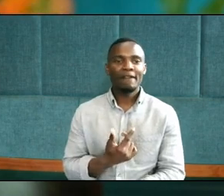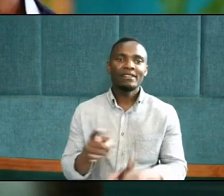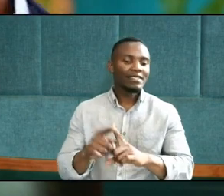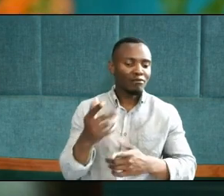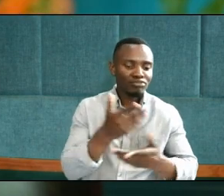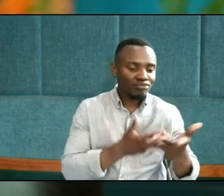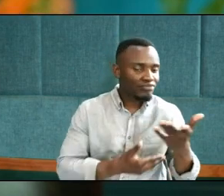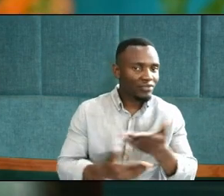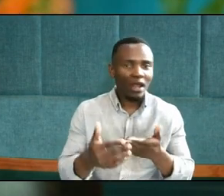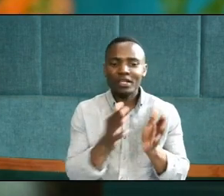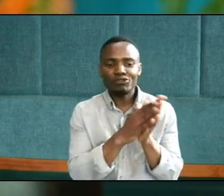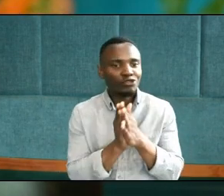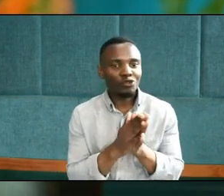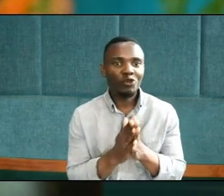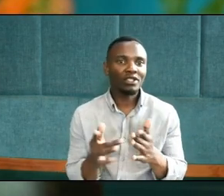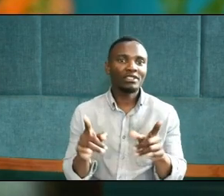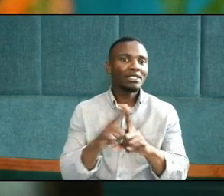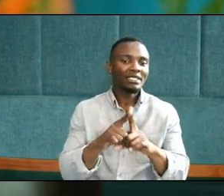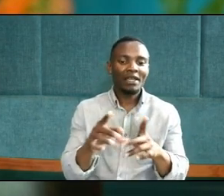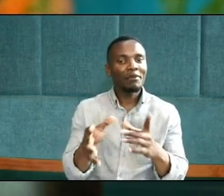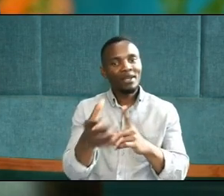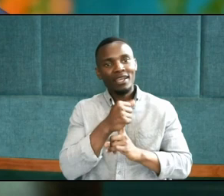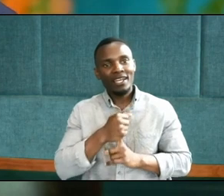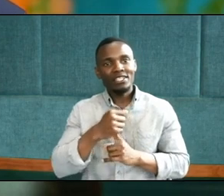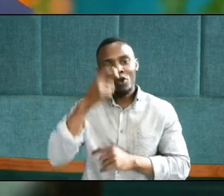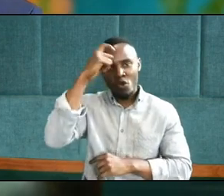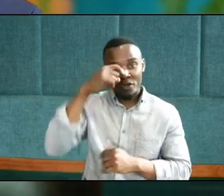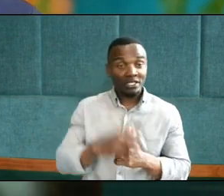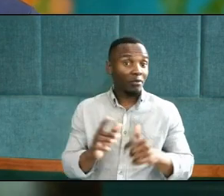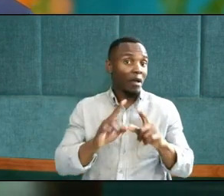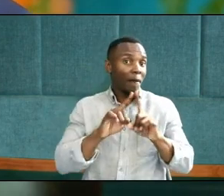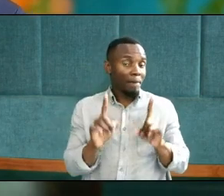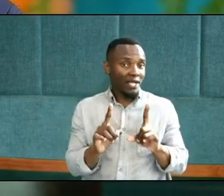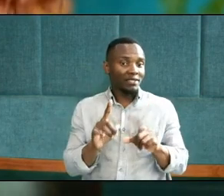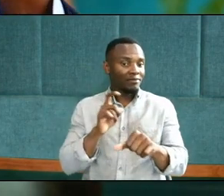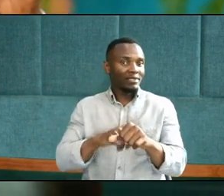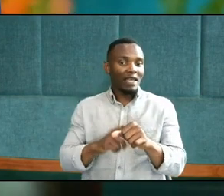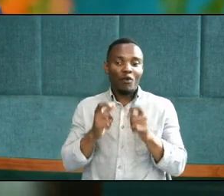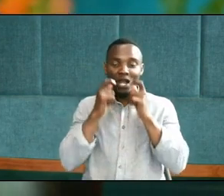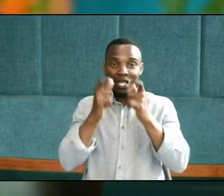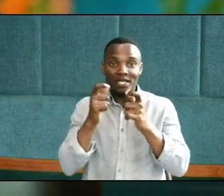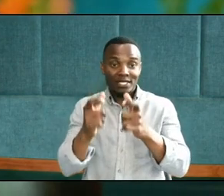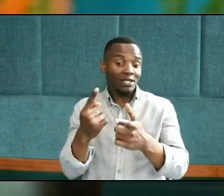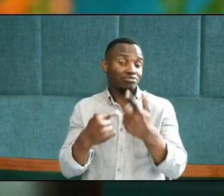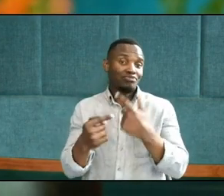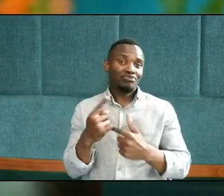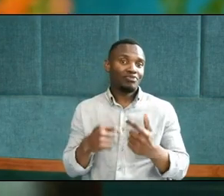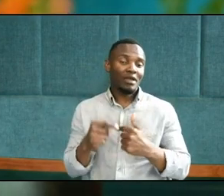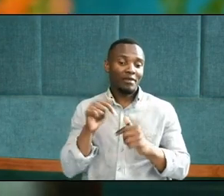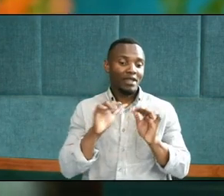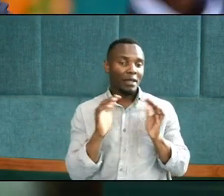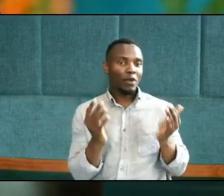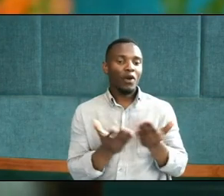getting information, getting wisdom. When sin entered, as you all know, when sin entered this